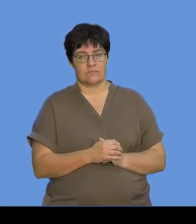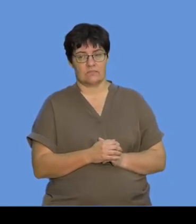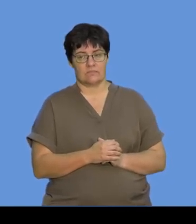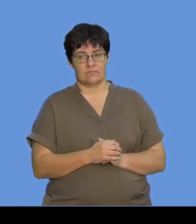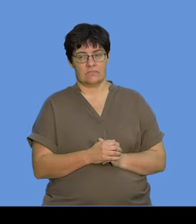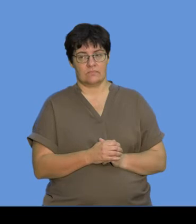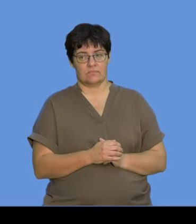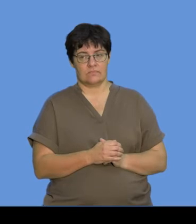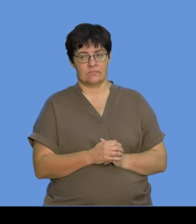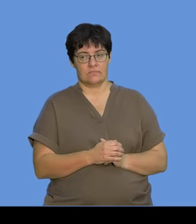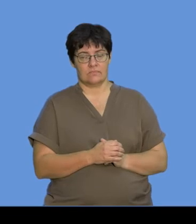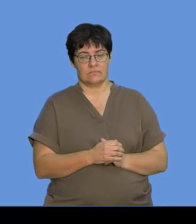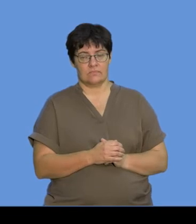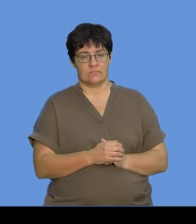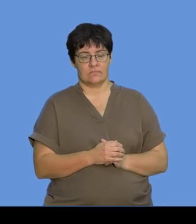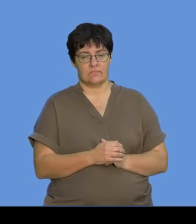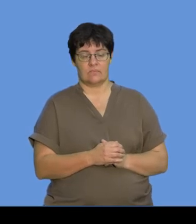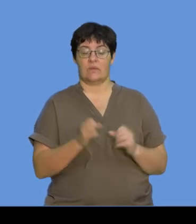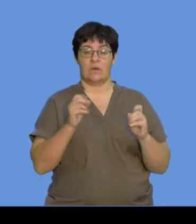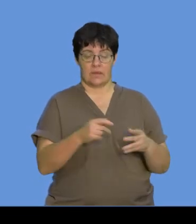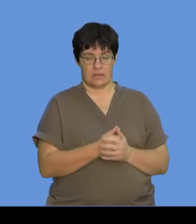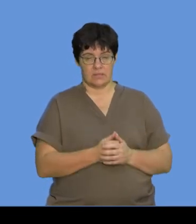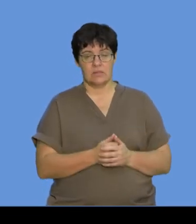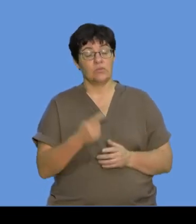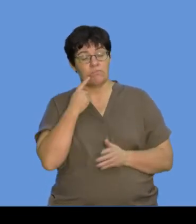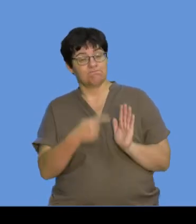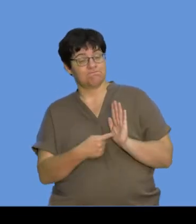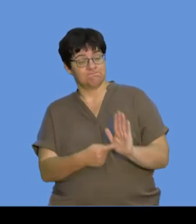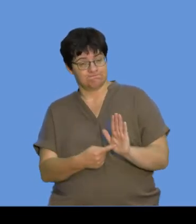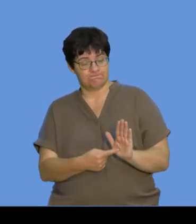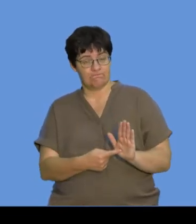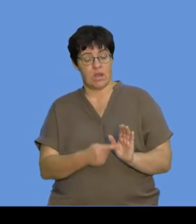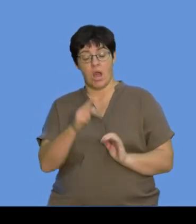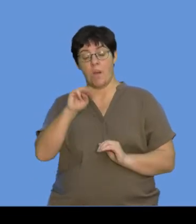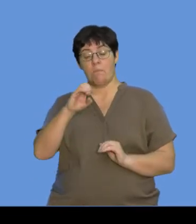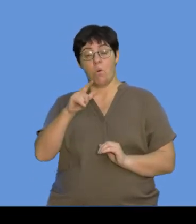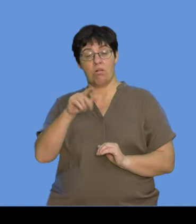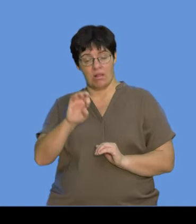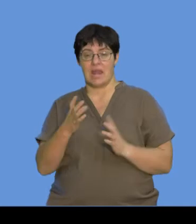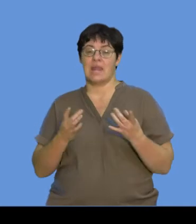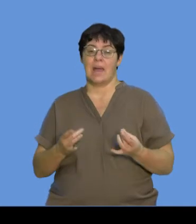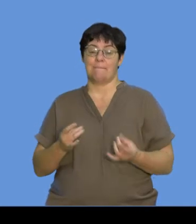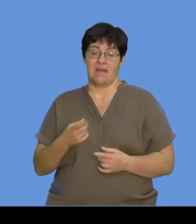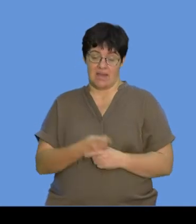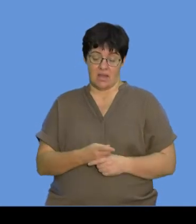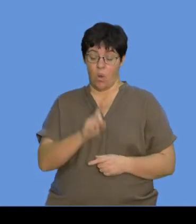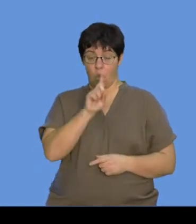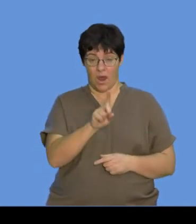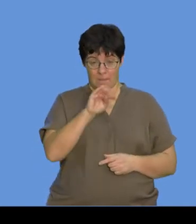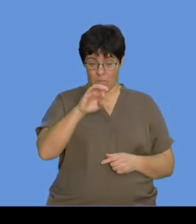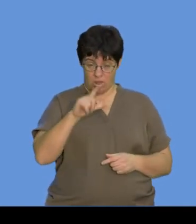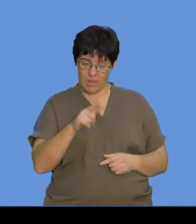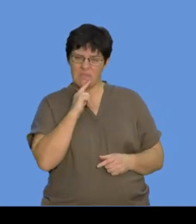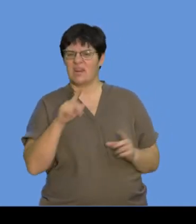present, okay? All right, so the emphasis is that a mole is a number. So 1